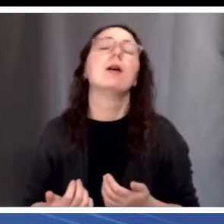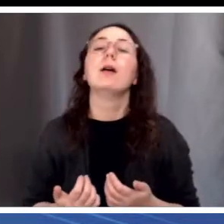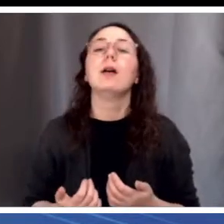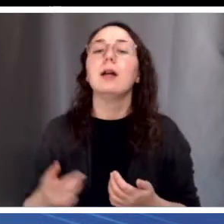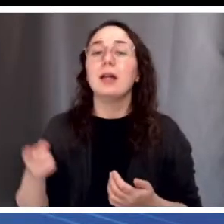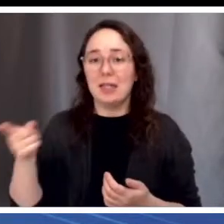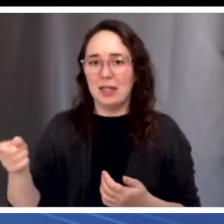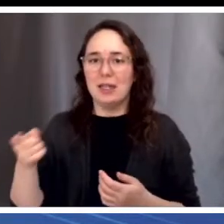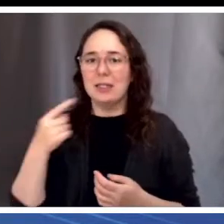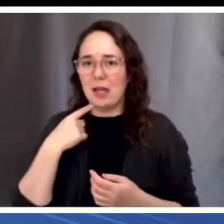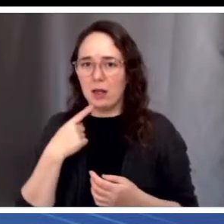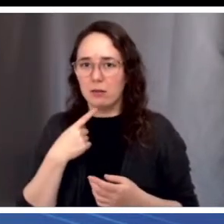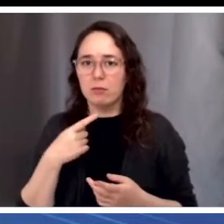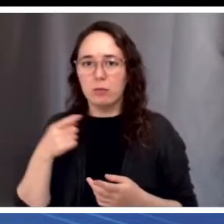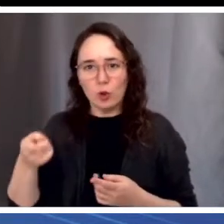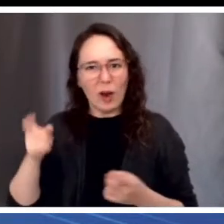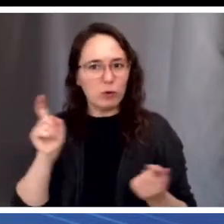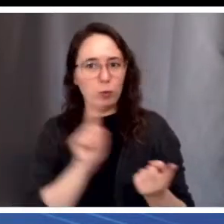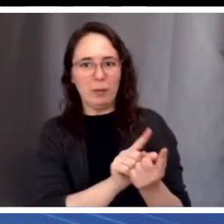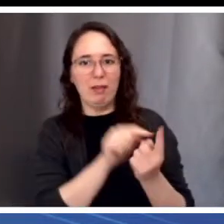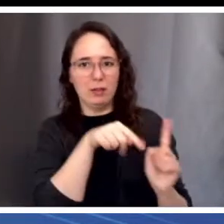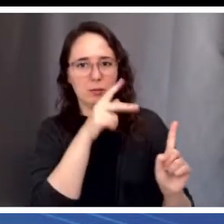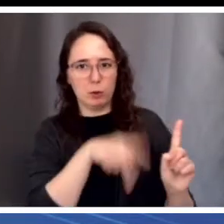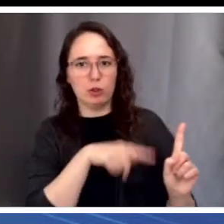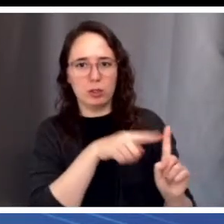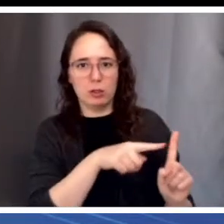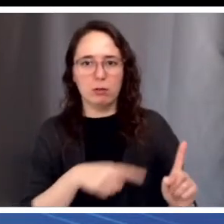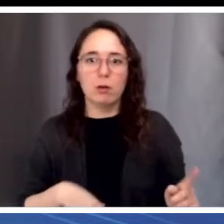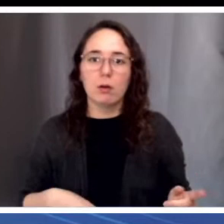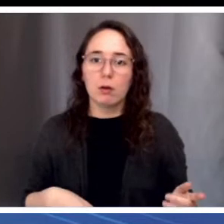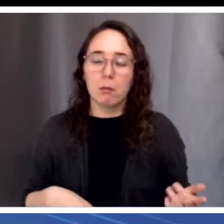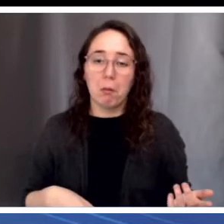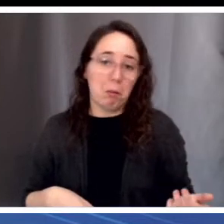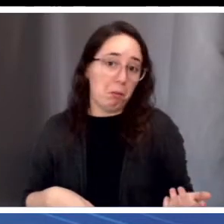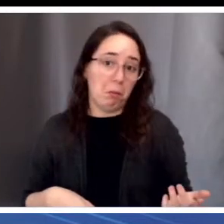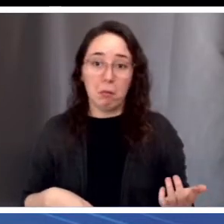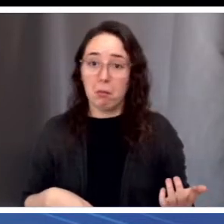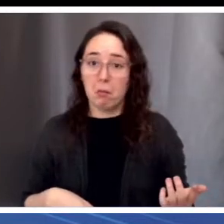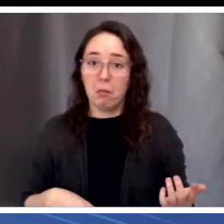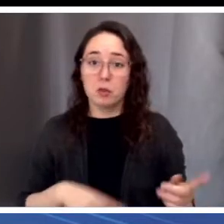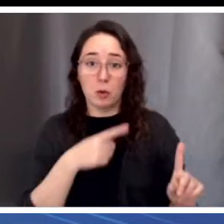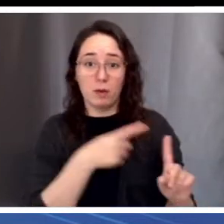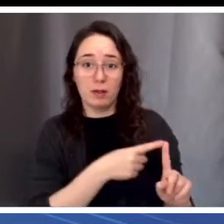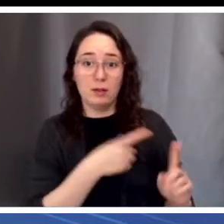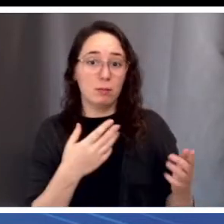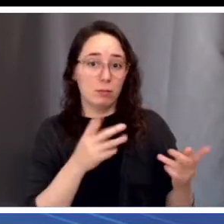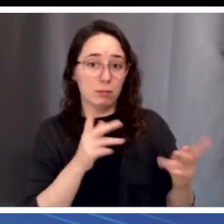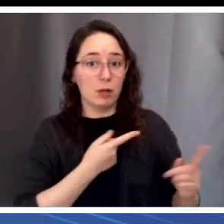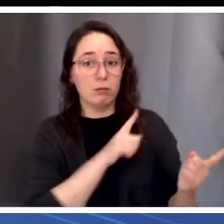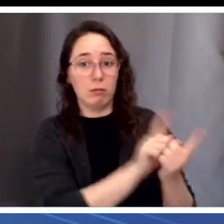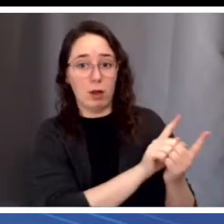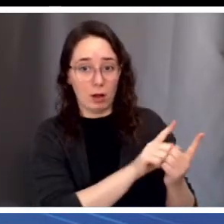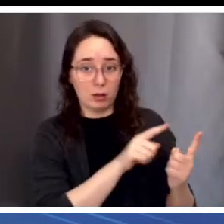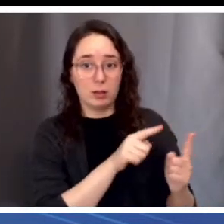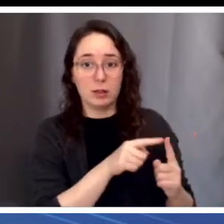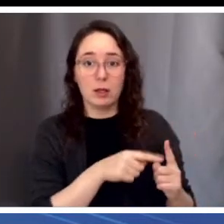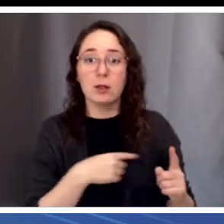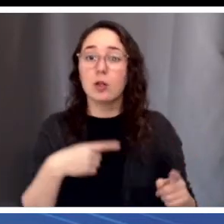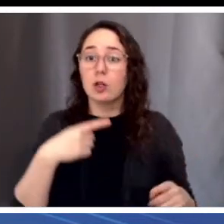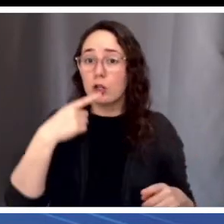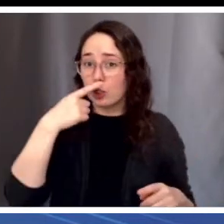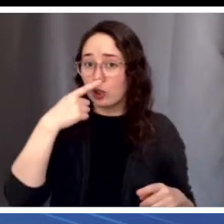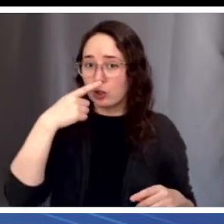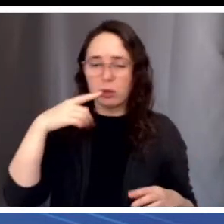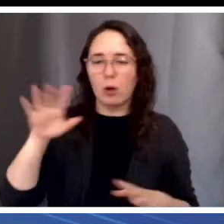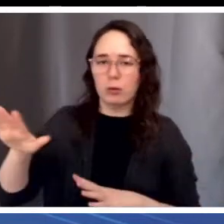person. And I did. And he had said to me, would you do me a favor? This is very unique. He said, would you do me a favor and go to a